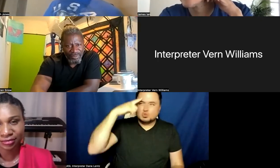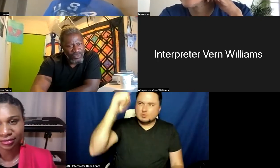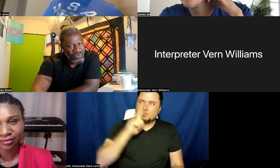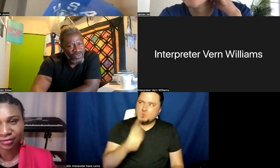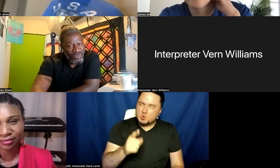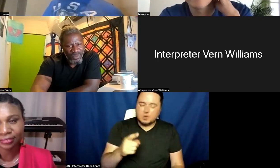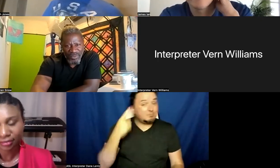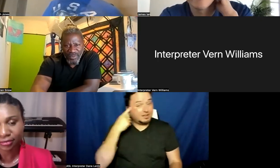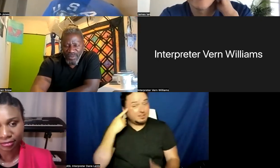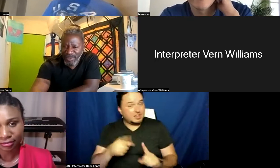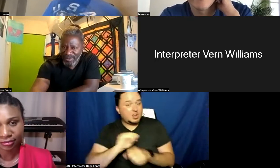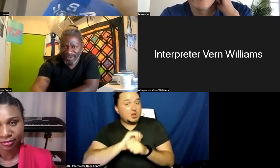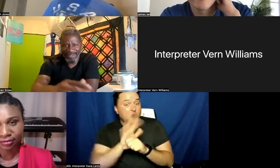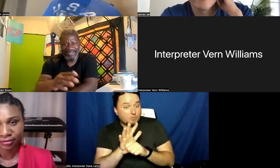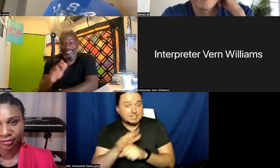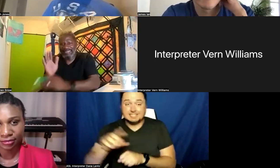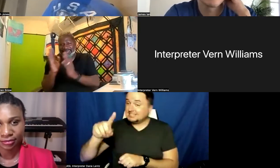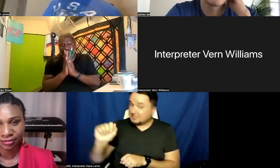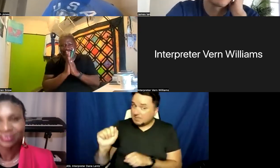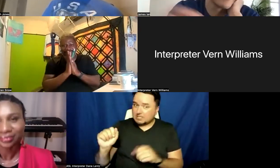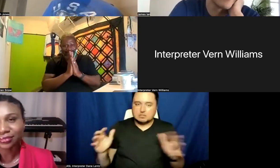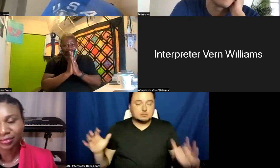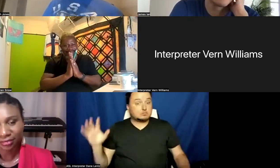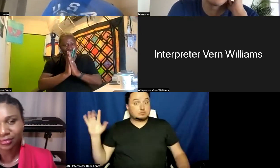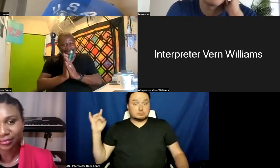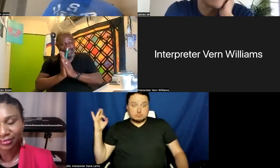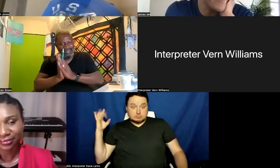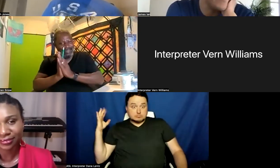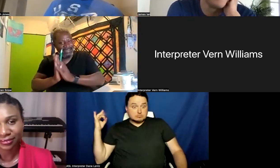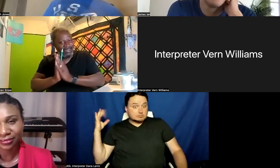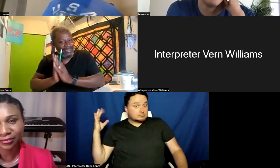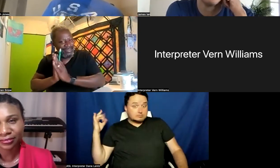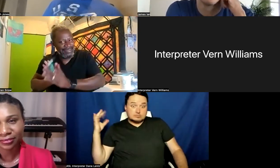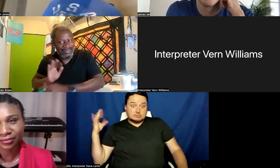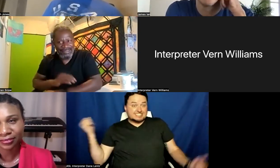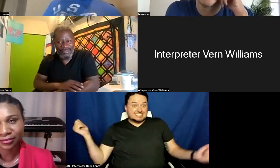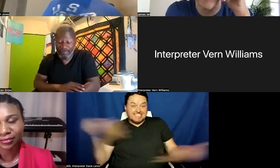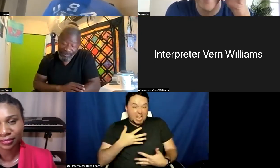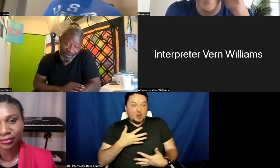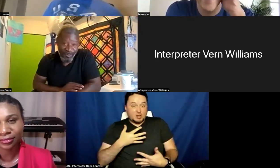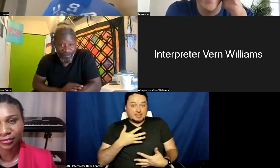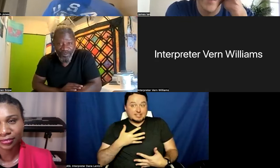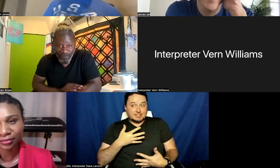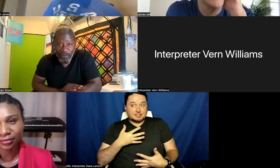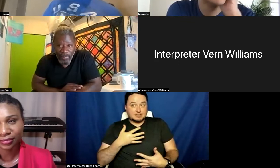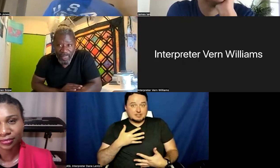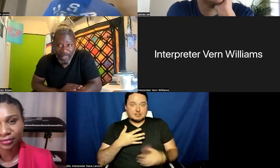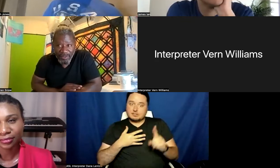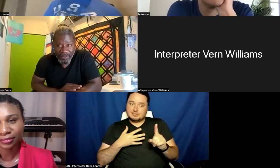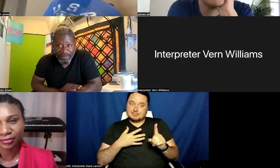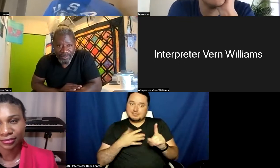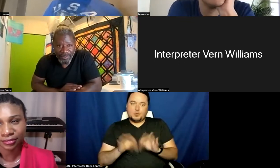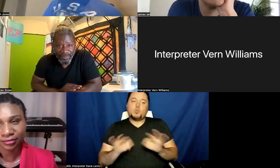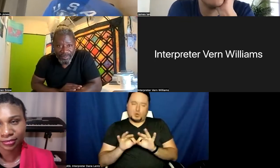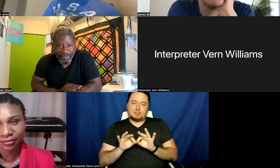like disability, it's like, oh my God, it's scary, but it was worth it. And